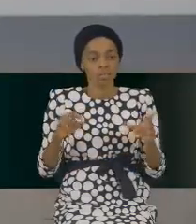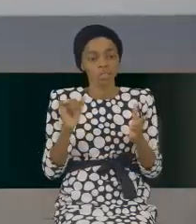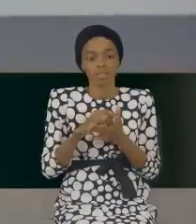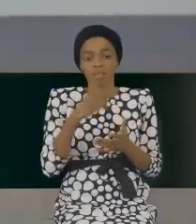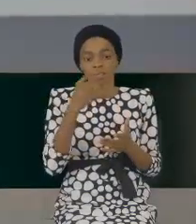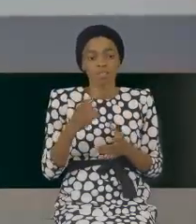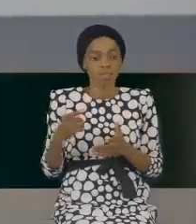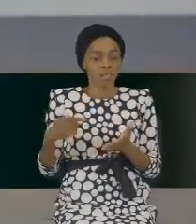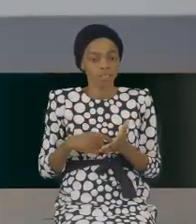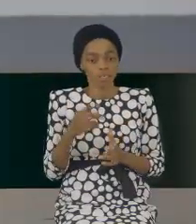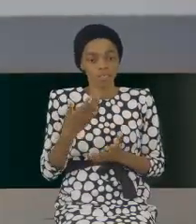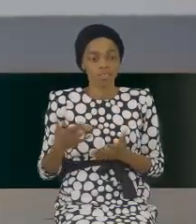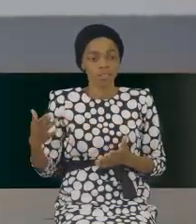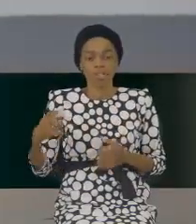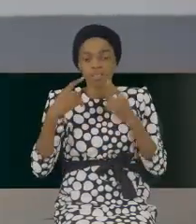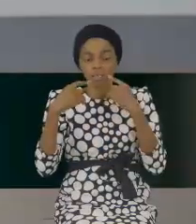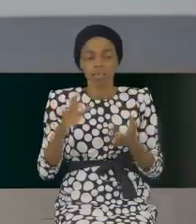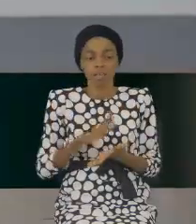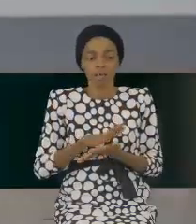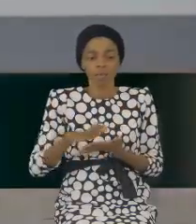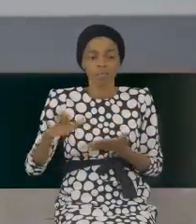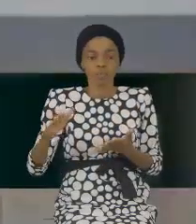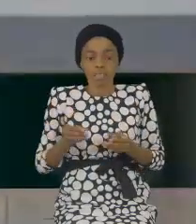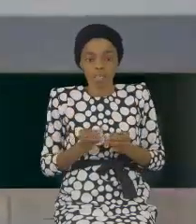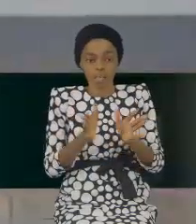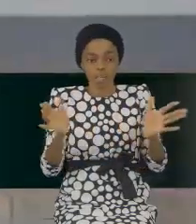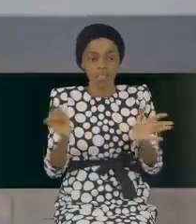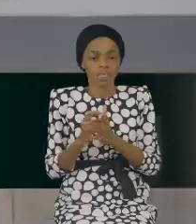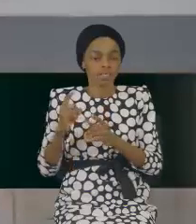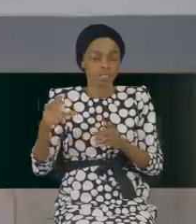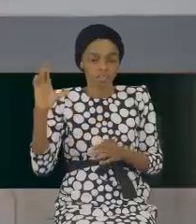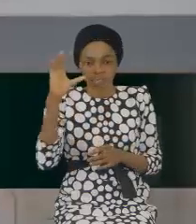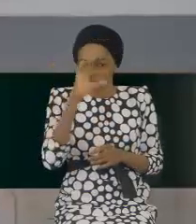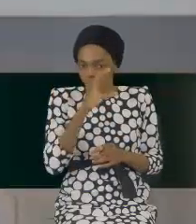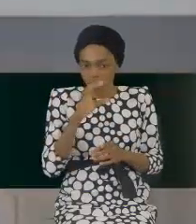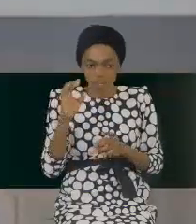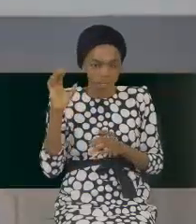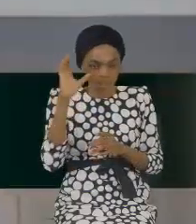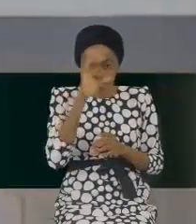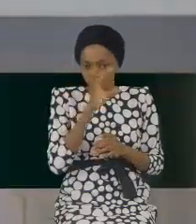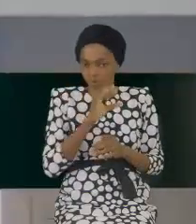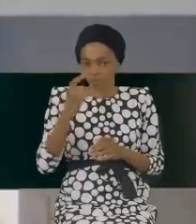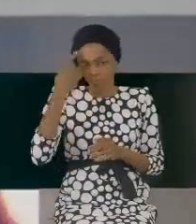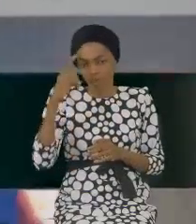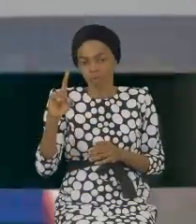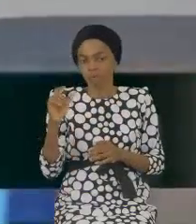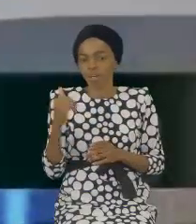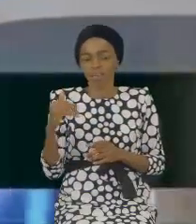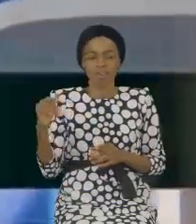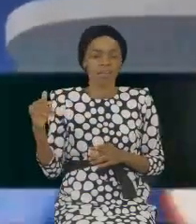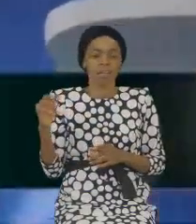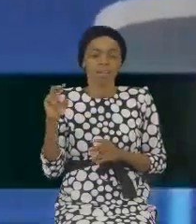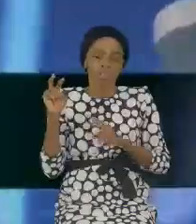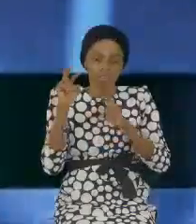such things declare plainly that they seek a country. They seek a country. They've got this, they seek